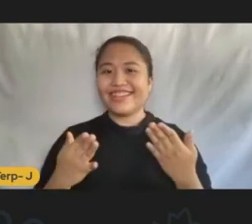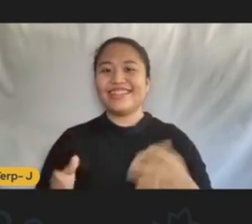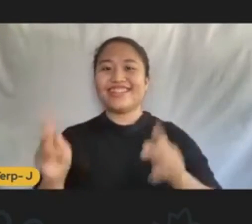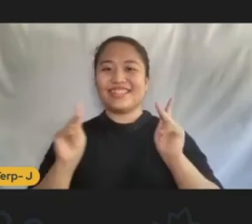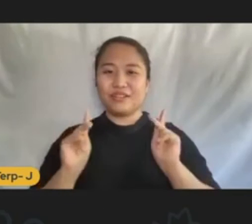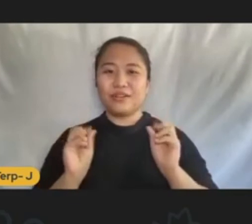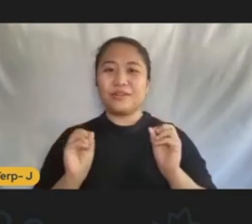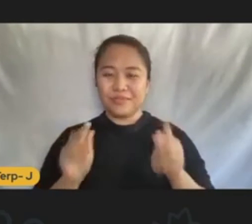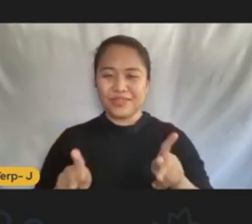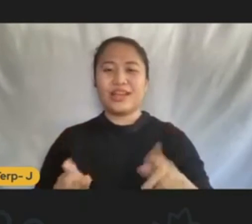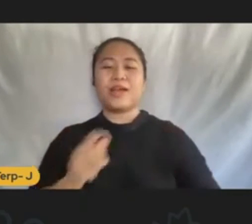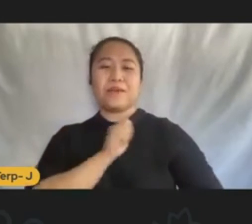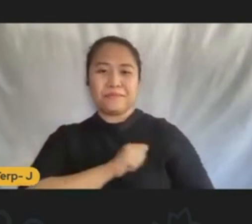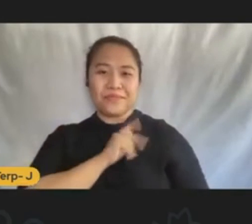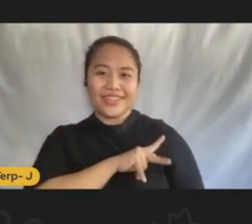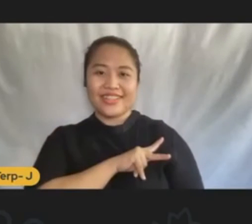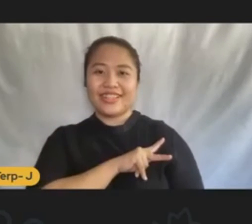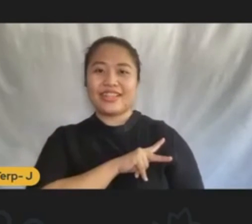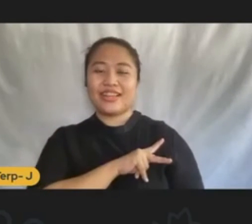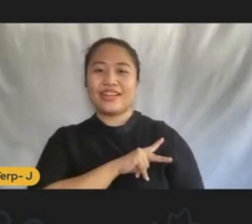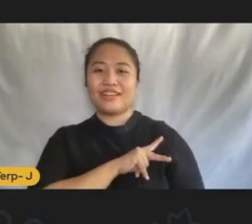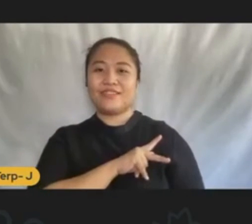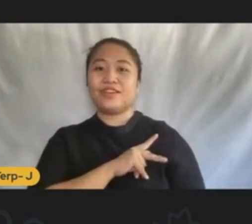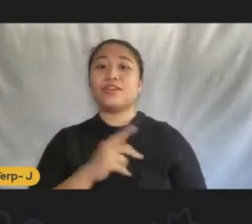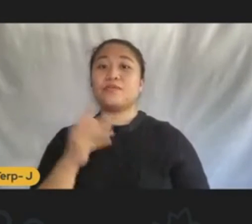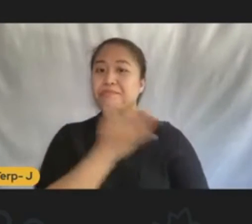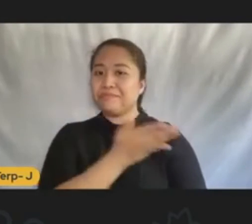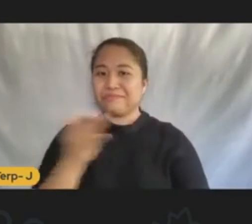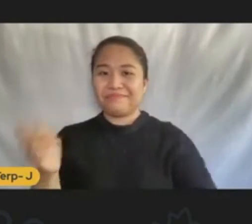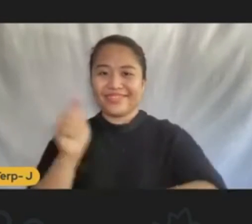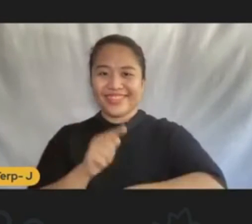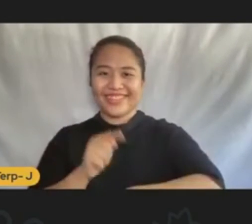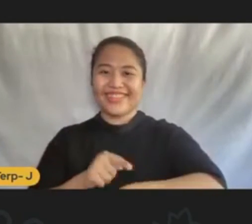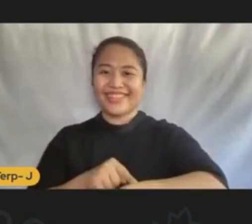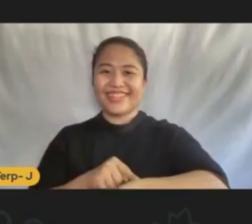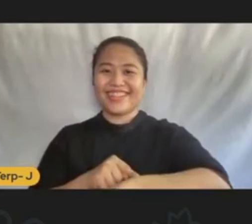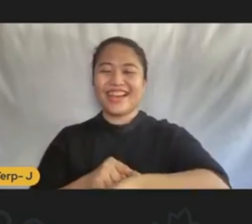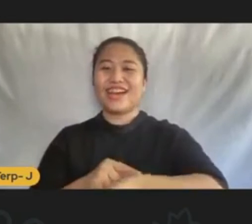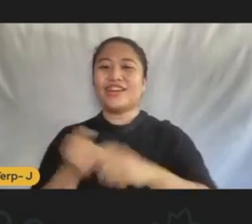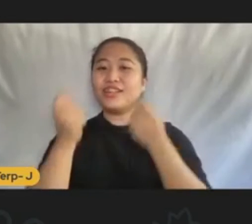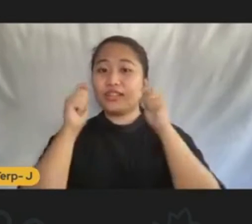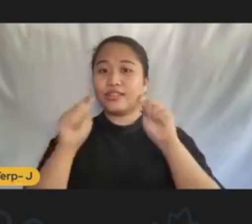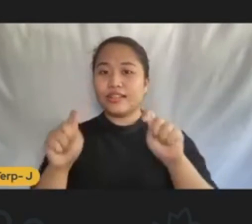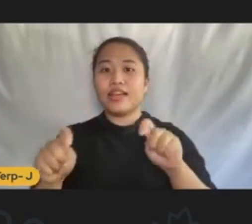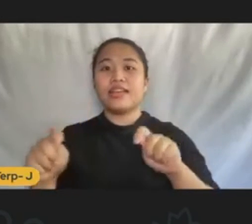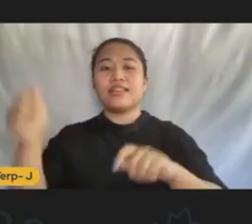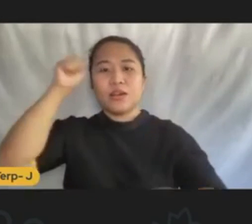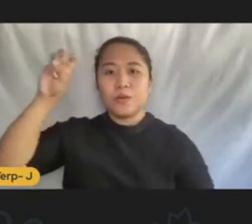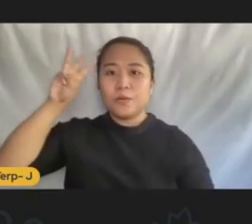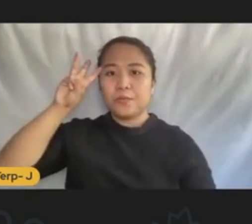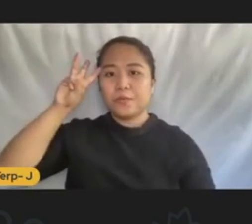is spending time and trying to make sure that we can create more awareness for people and